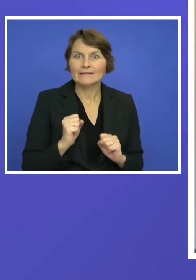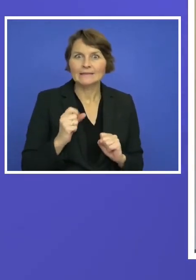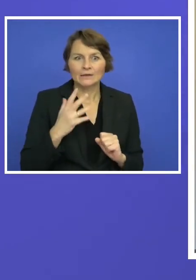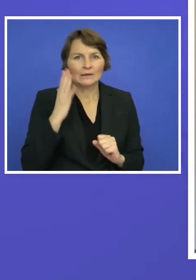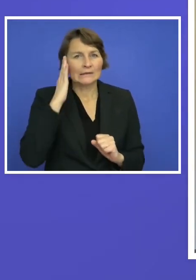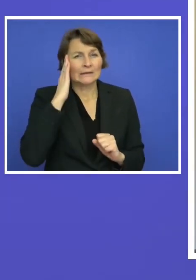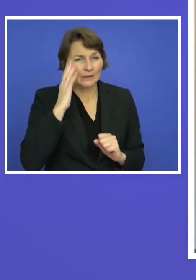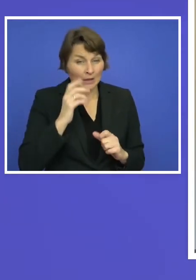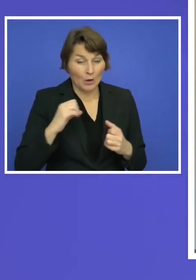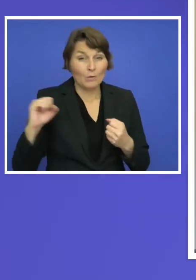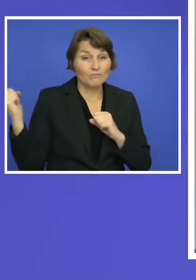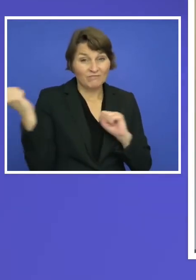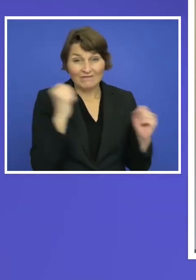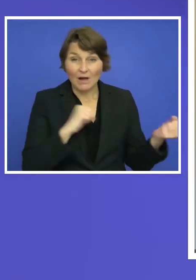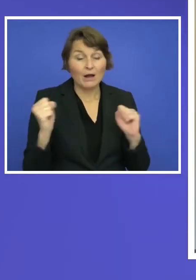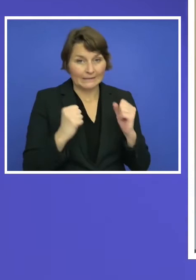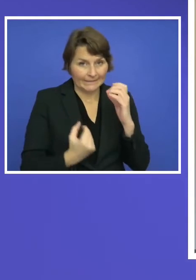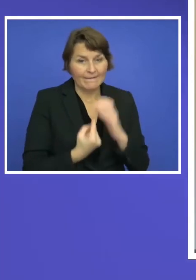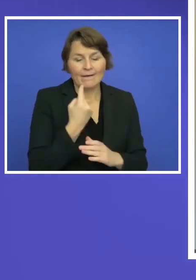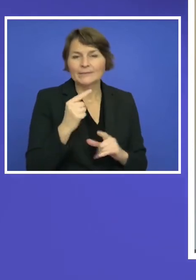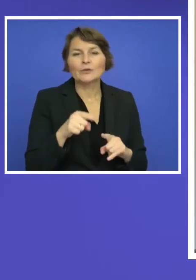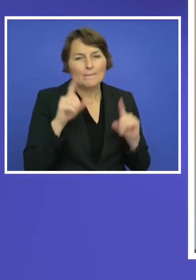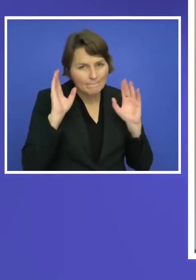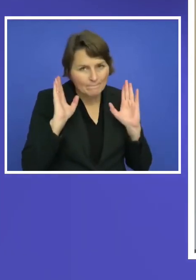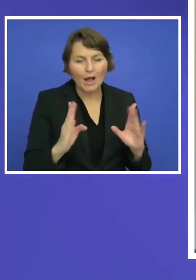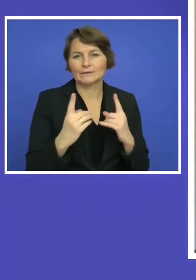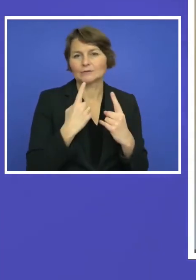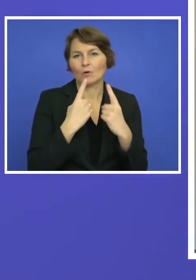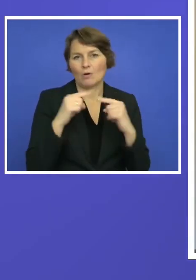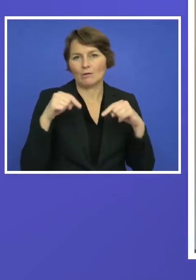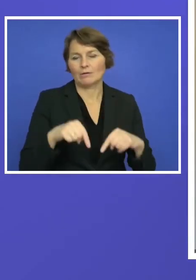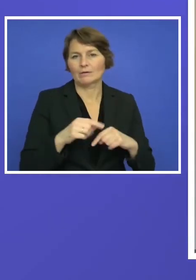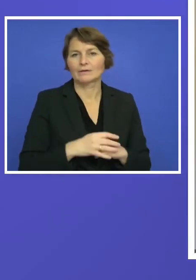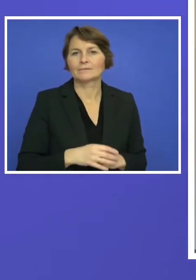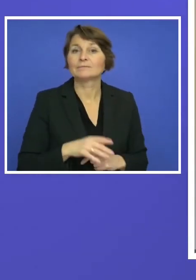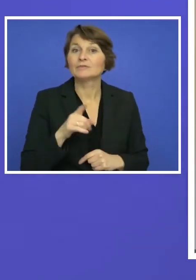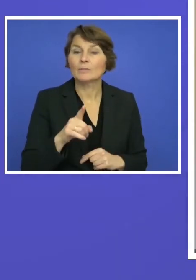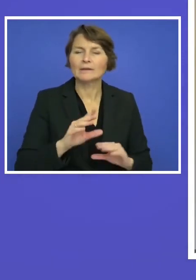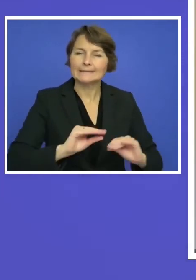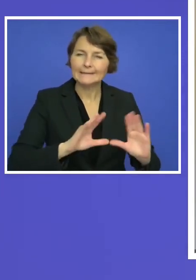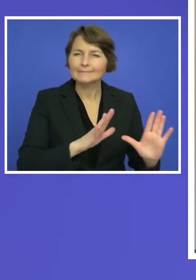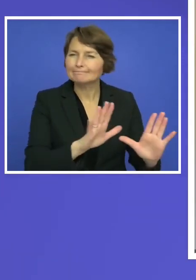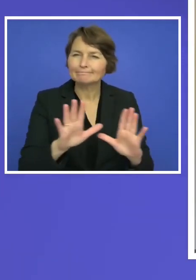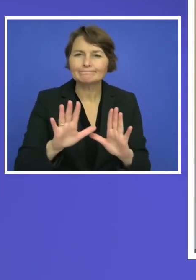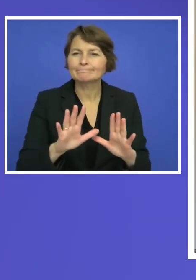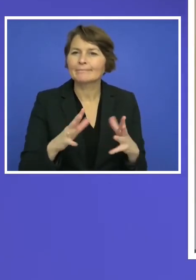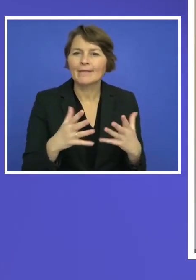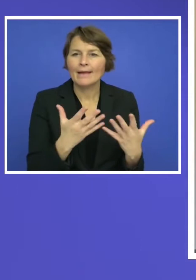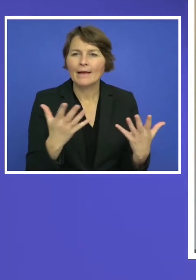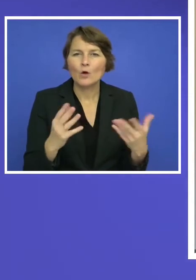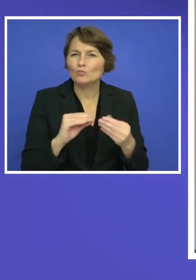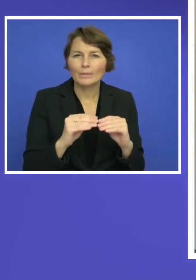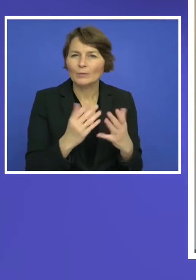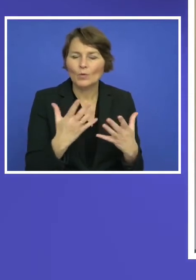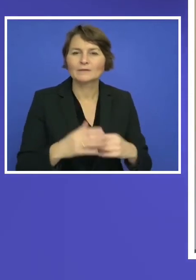I think this is very, very clear in terms of what is the problem. And if you permit, I would like also to talk about